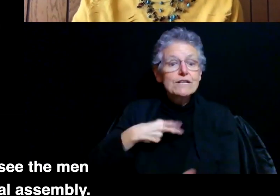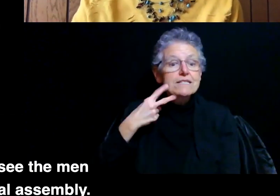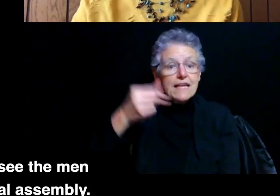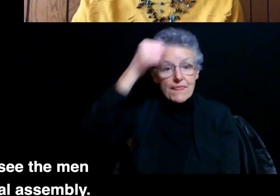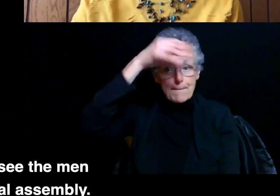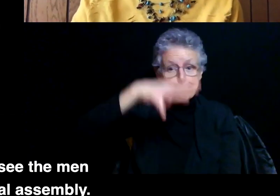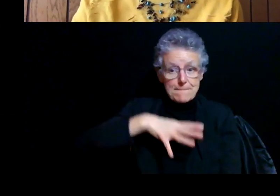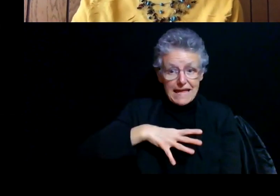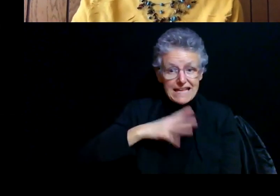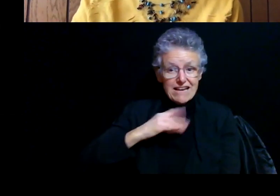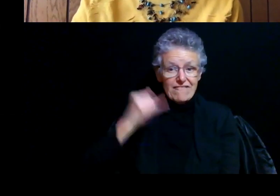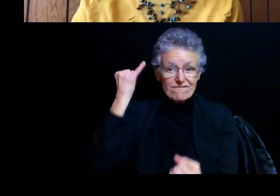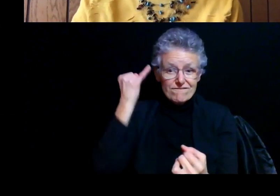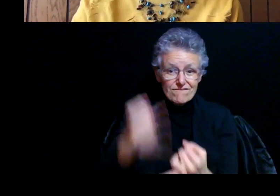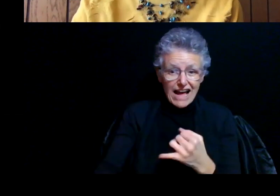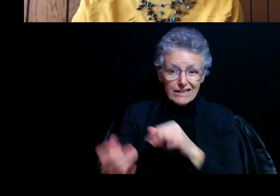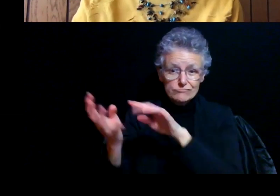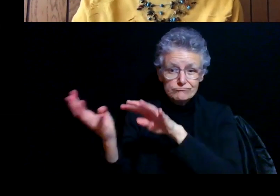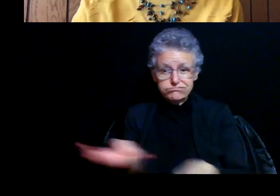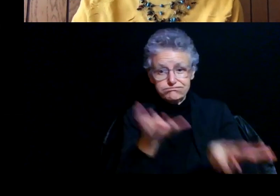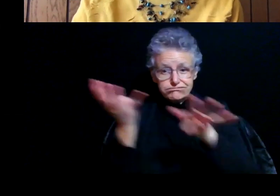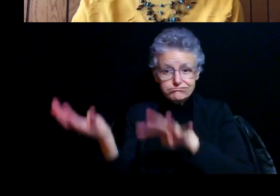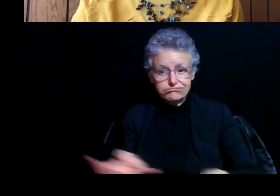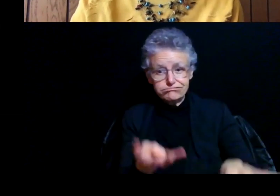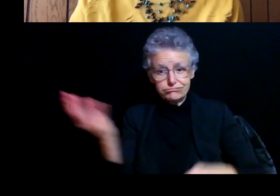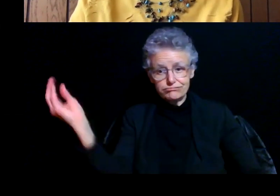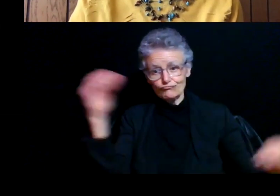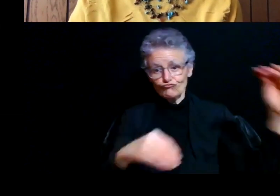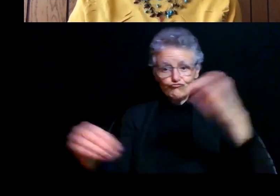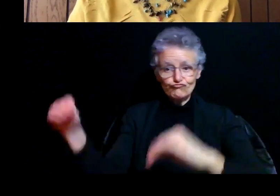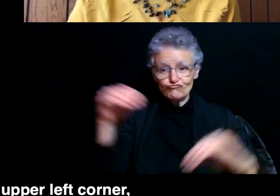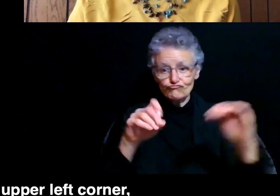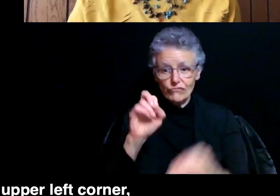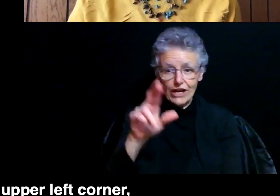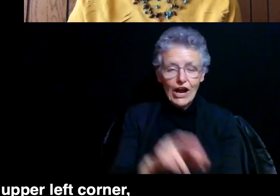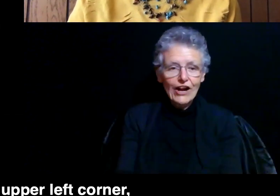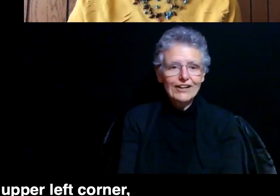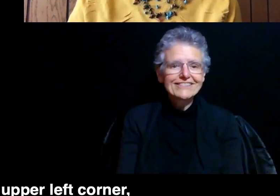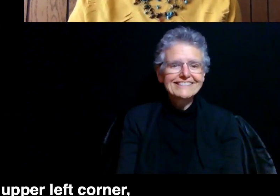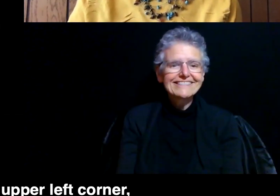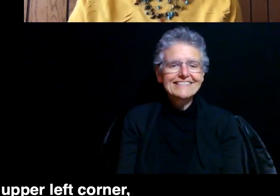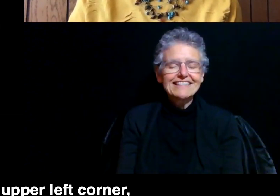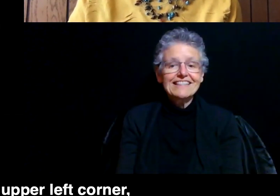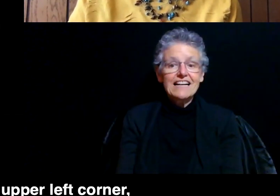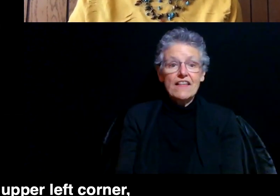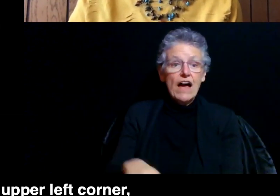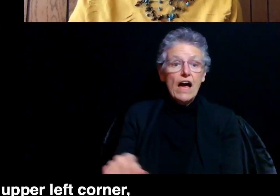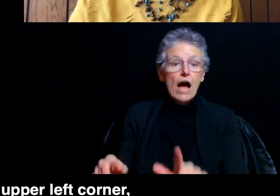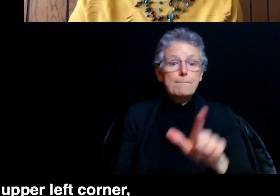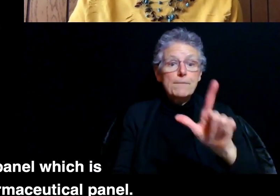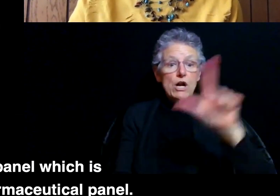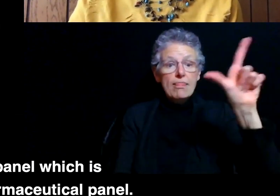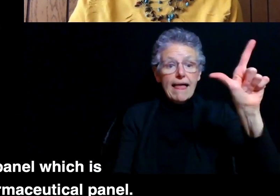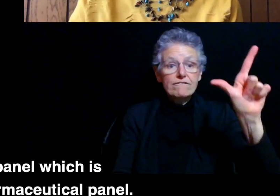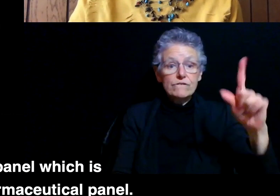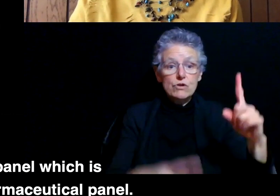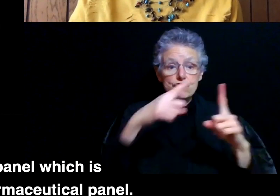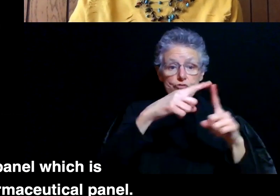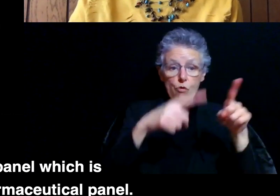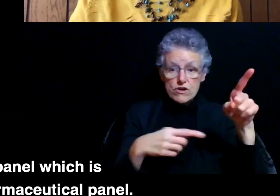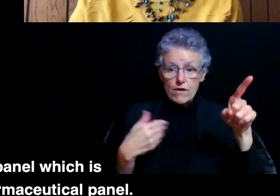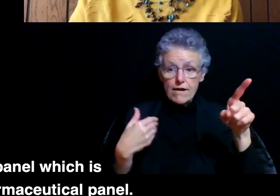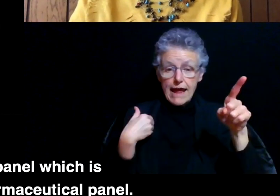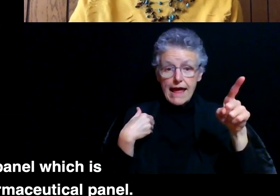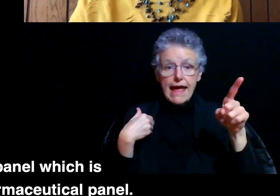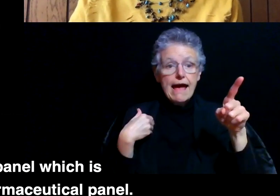final assembly. New slide highlights more details on the south wall. Up in the very upper left corner, there is